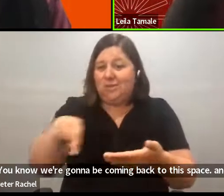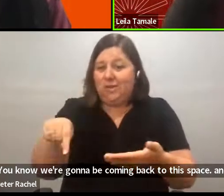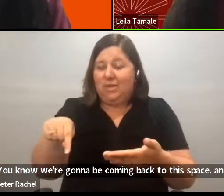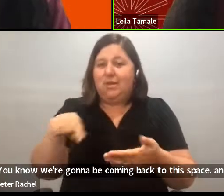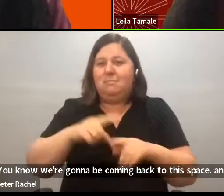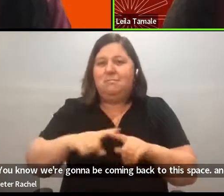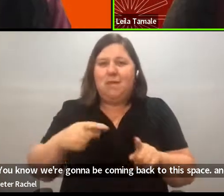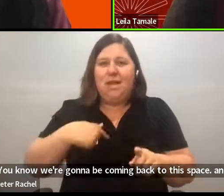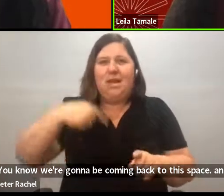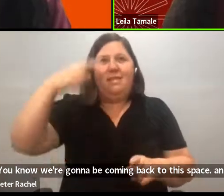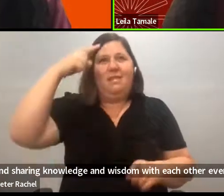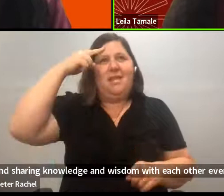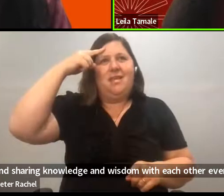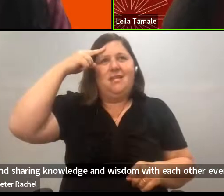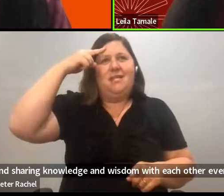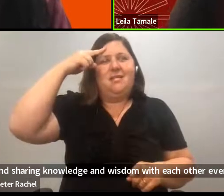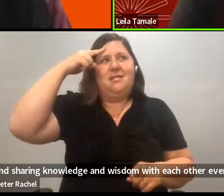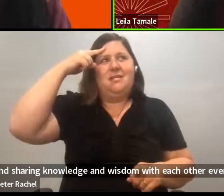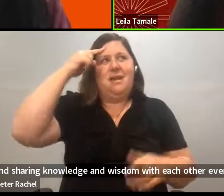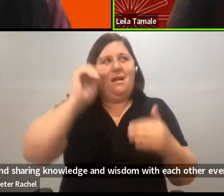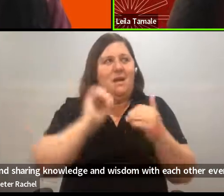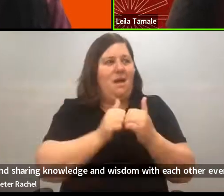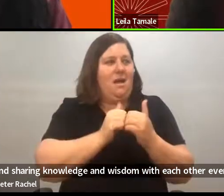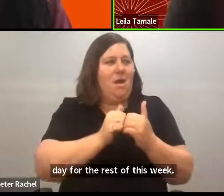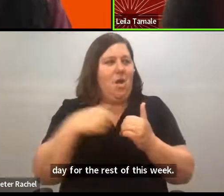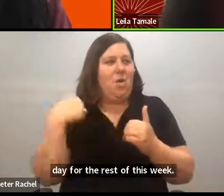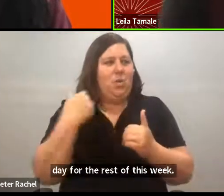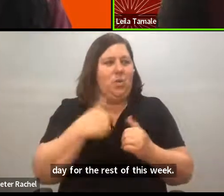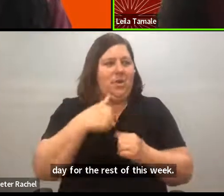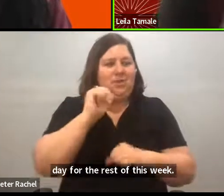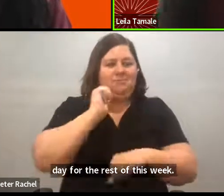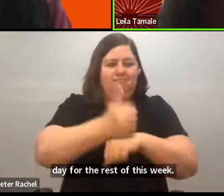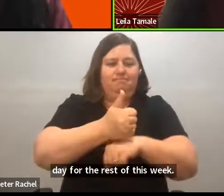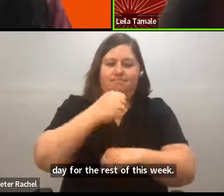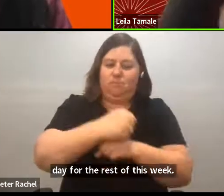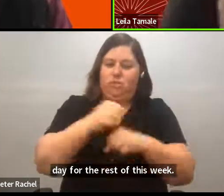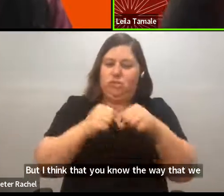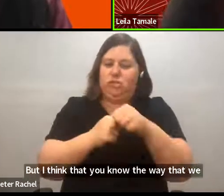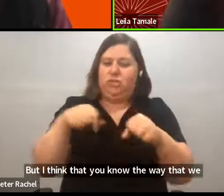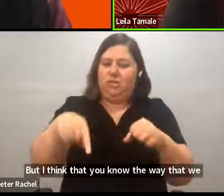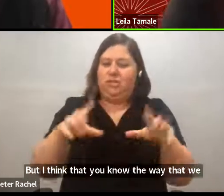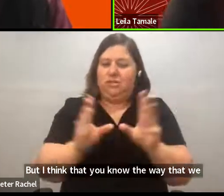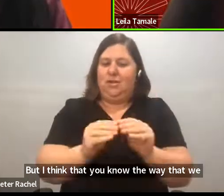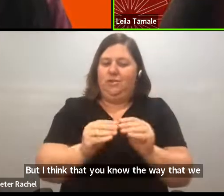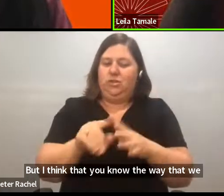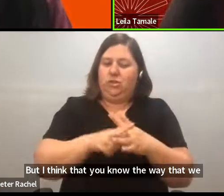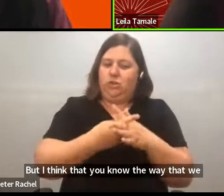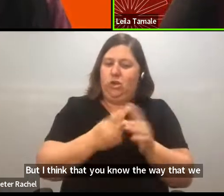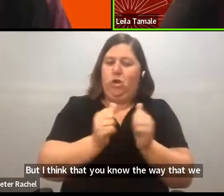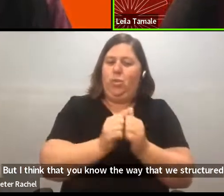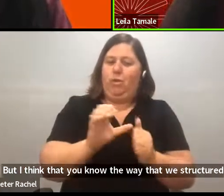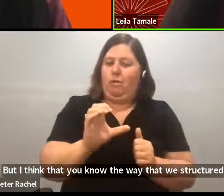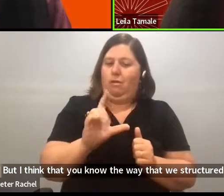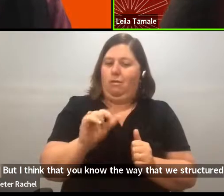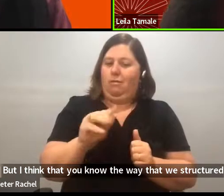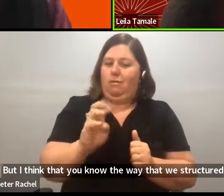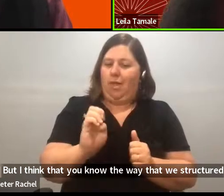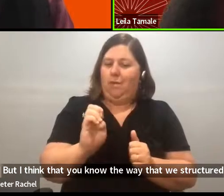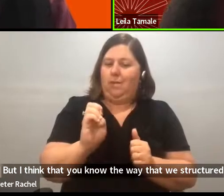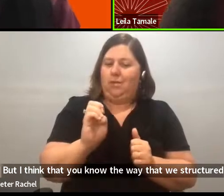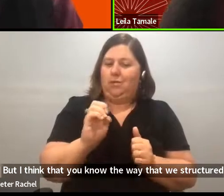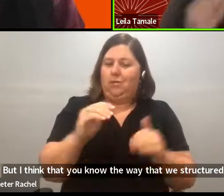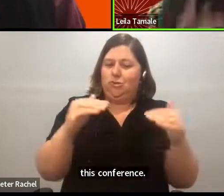But I think that, you know, the way that we structured this conference to begin with climate justice and Indigenous